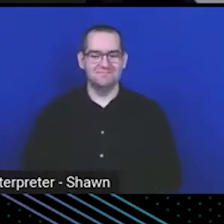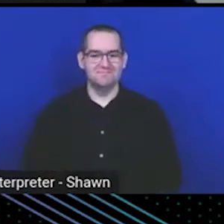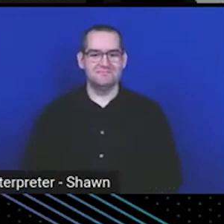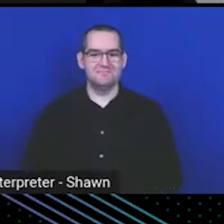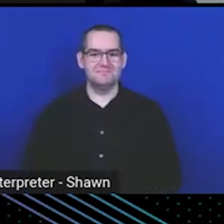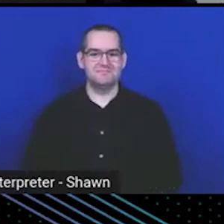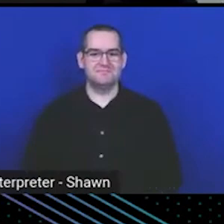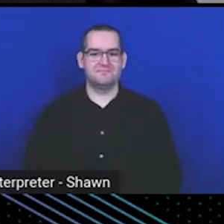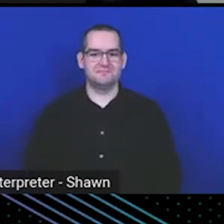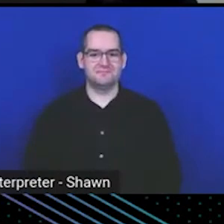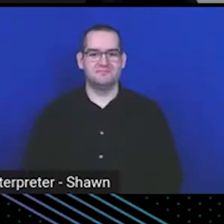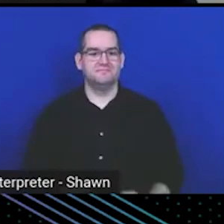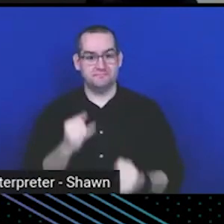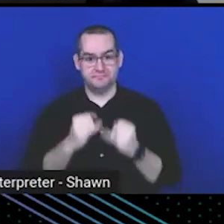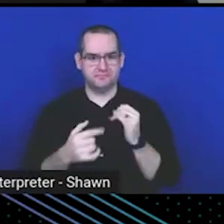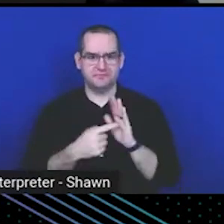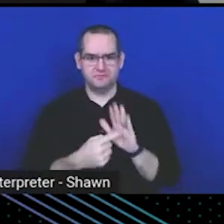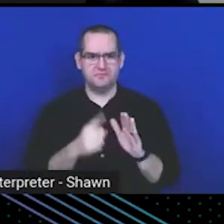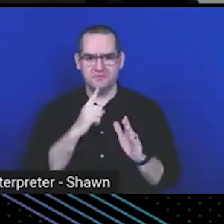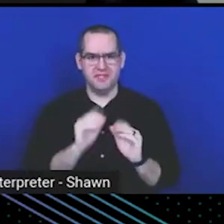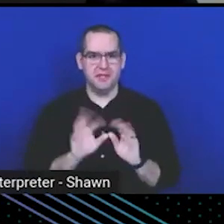Last thing I want to show you, let's just clear this up.